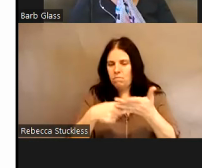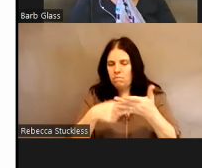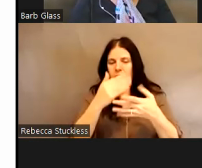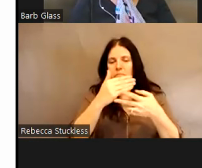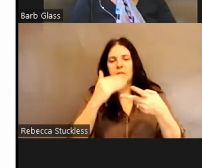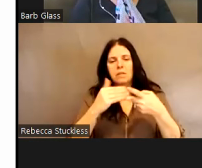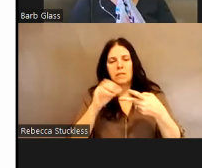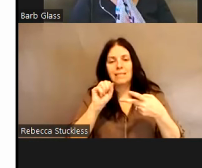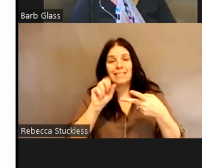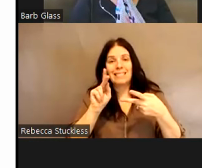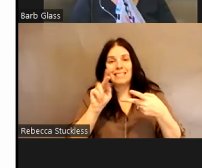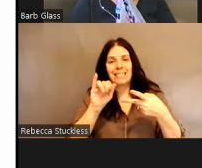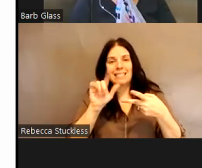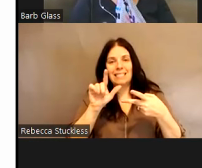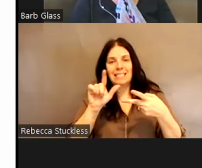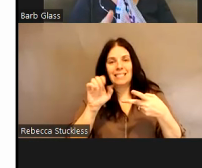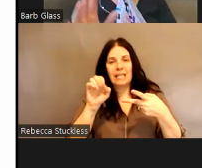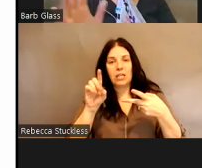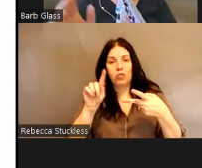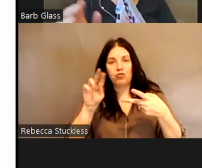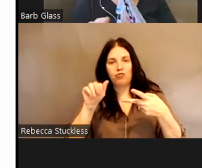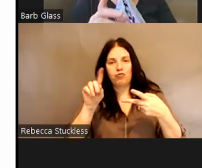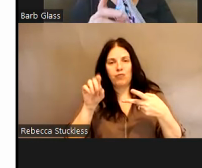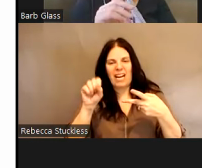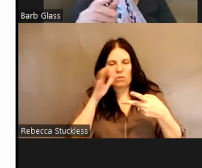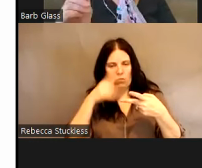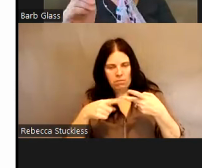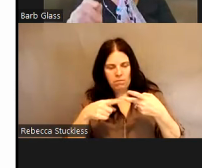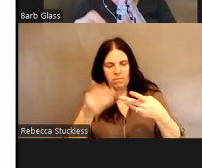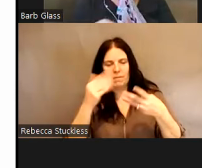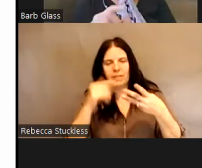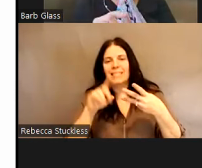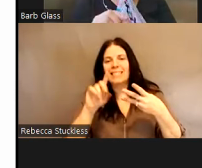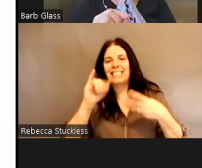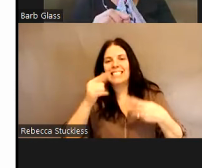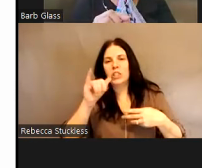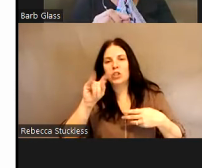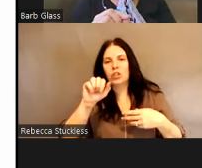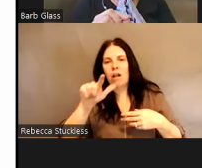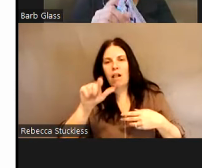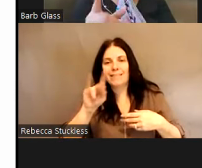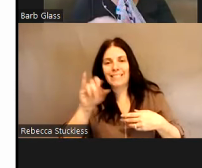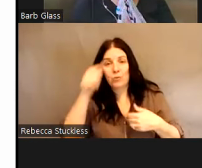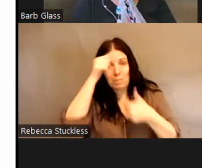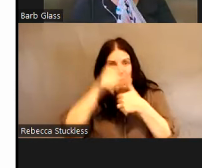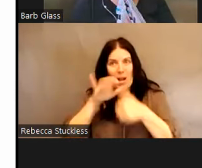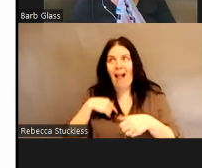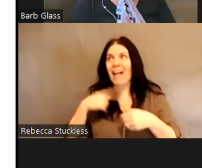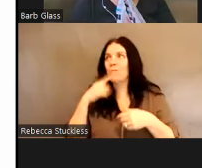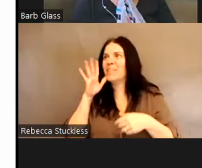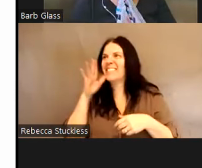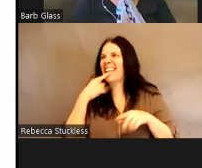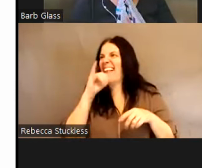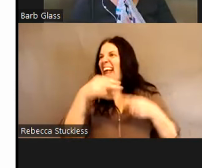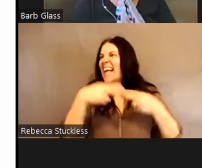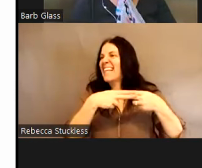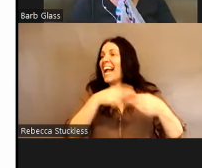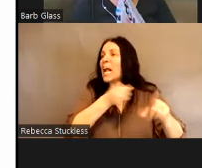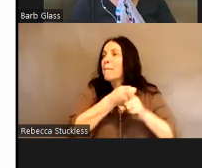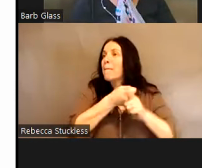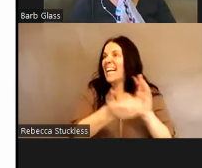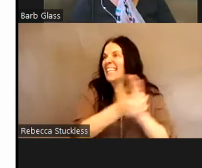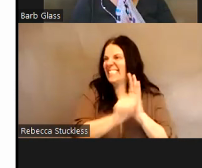around digital skills. So a little bit later when I say, remember that slide on the impact of skills? This is the one I'm referring to.